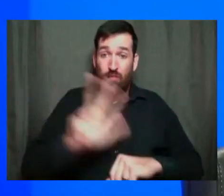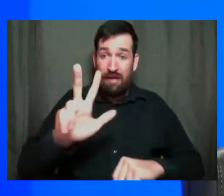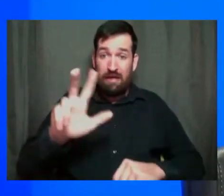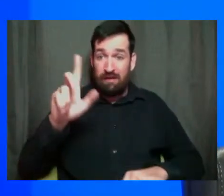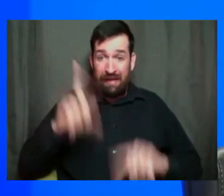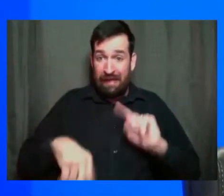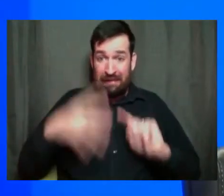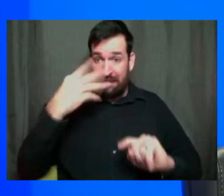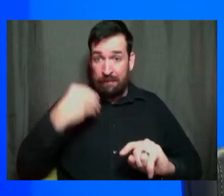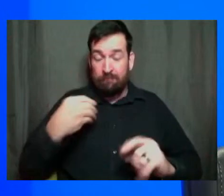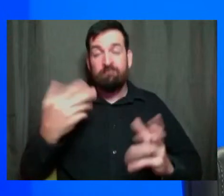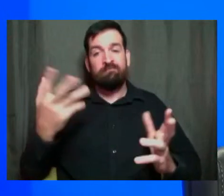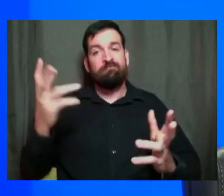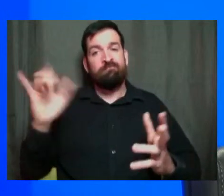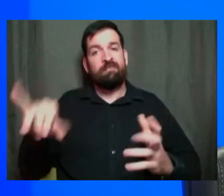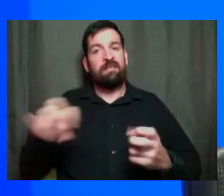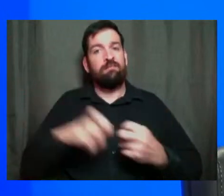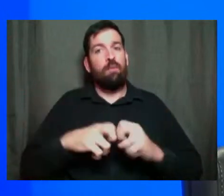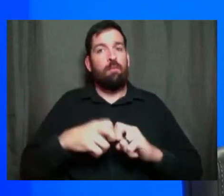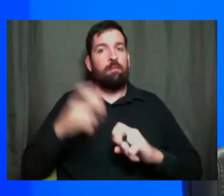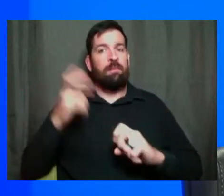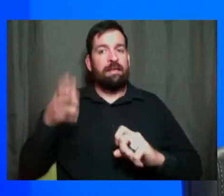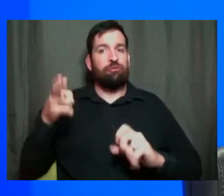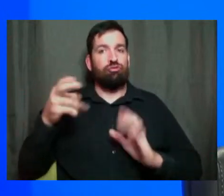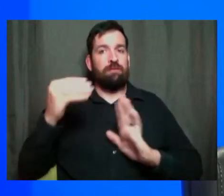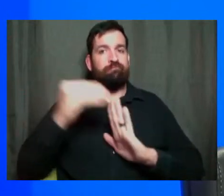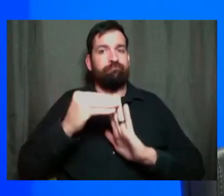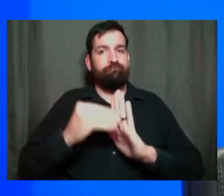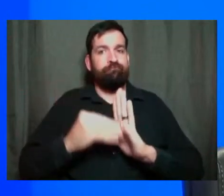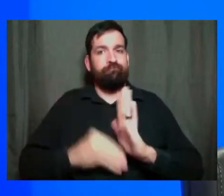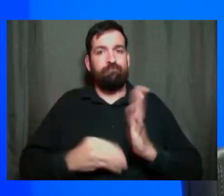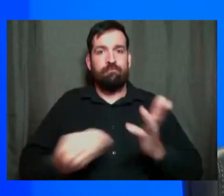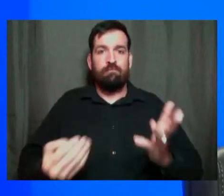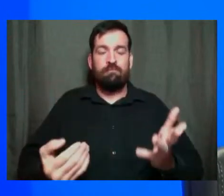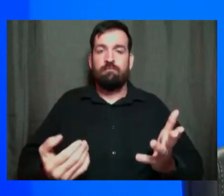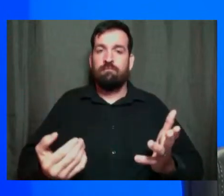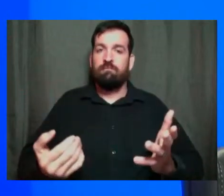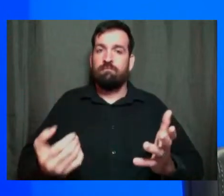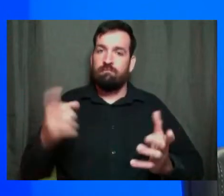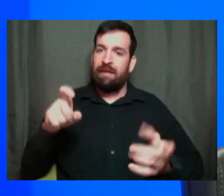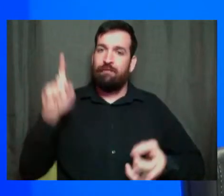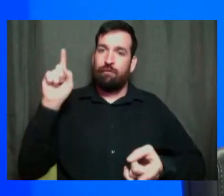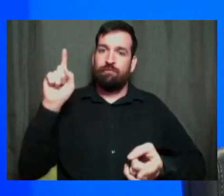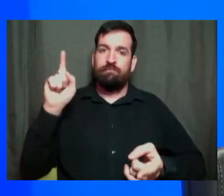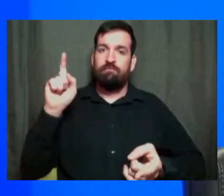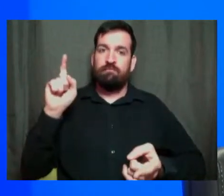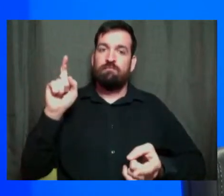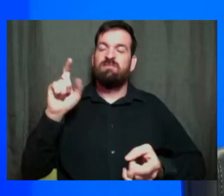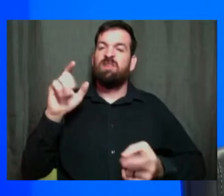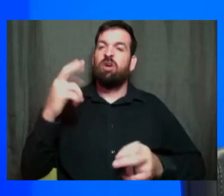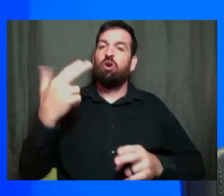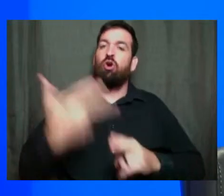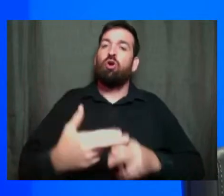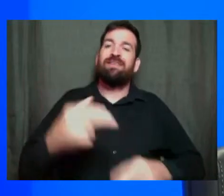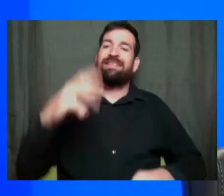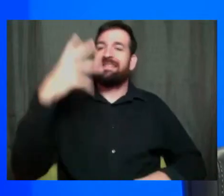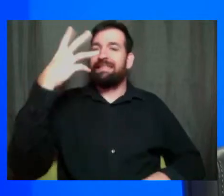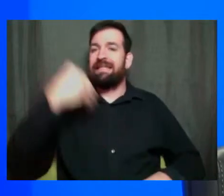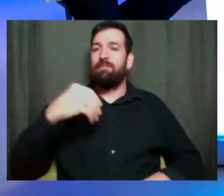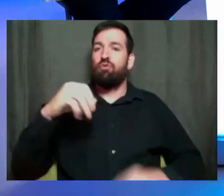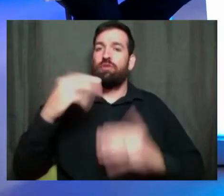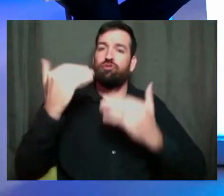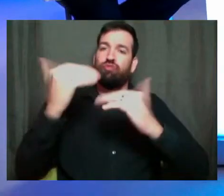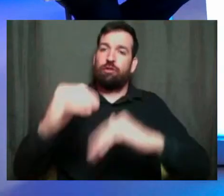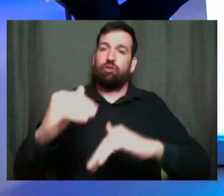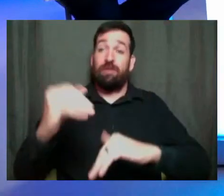and you start getting that history and they're taking a nap, then you've got Okay. to kind of, we call that sleep restriction whenever you're doing that. So if you're napping a situation.